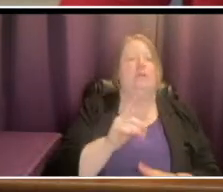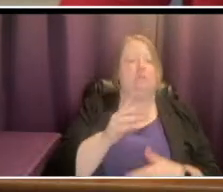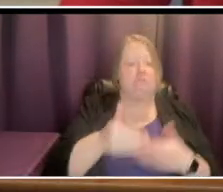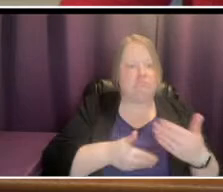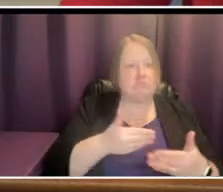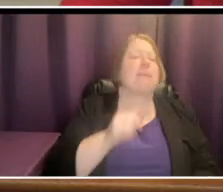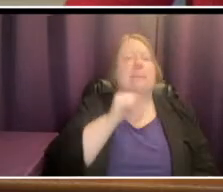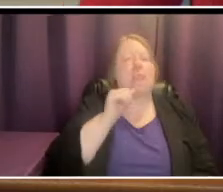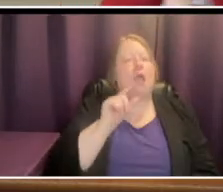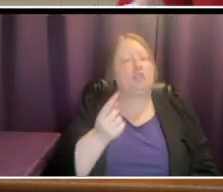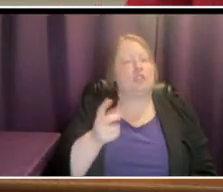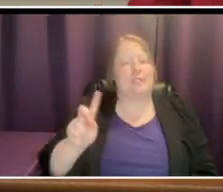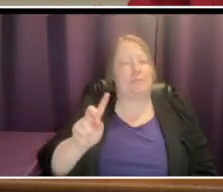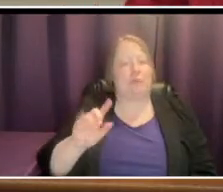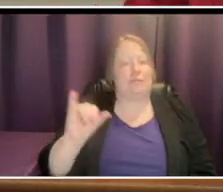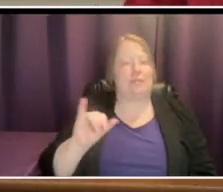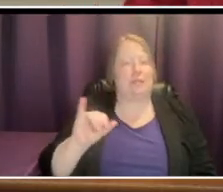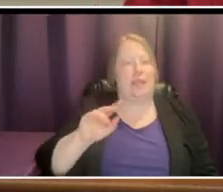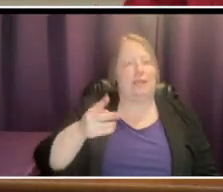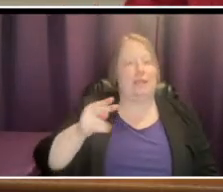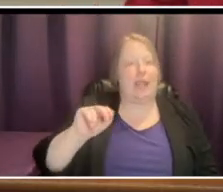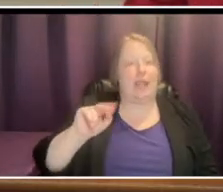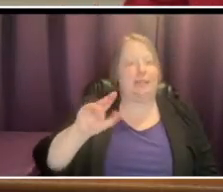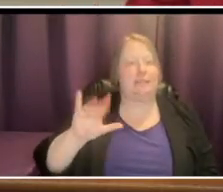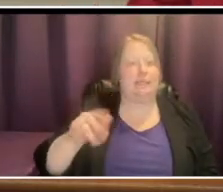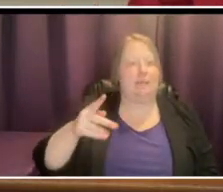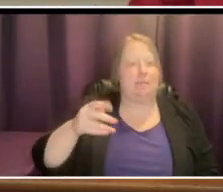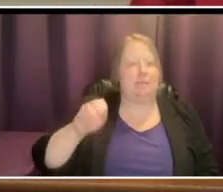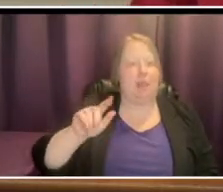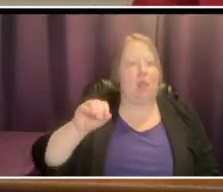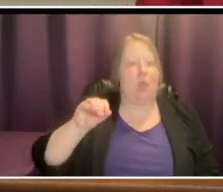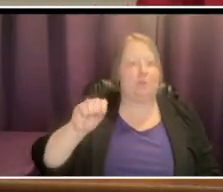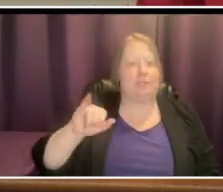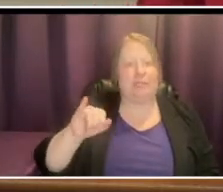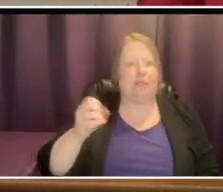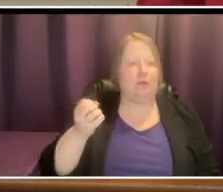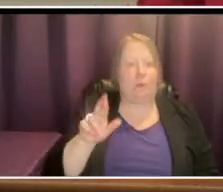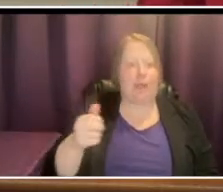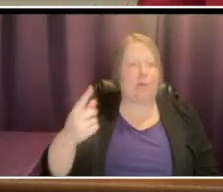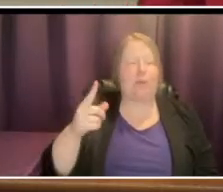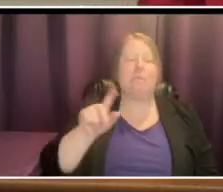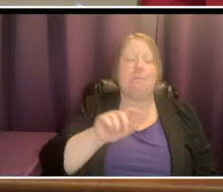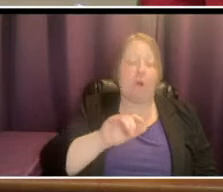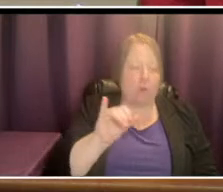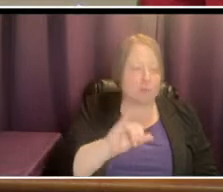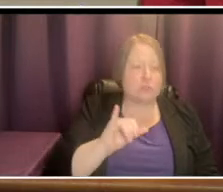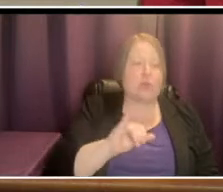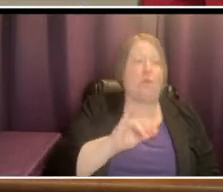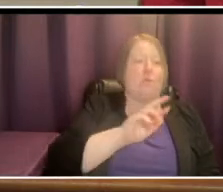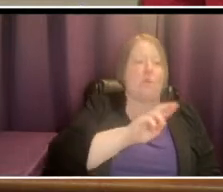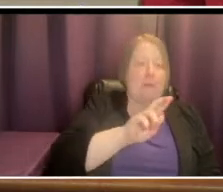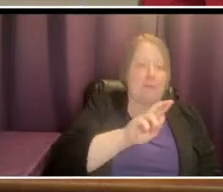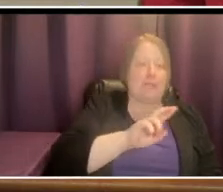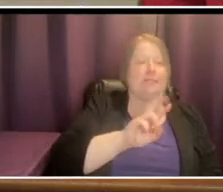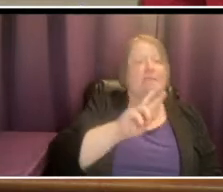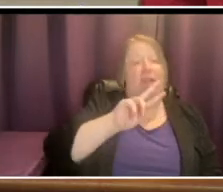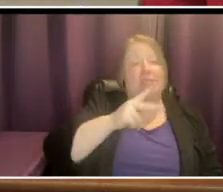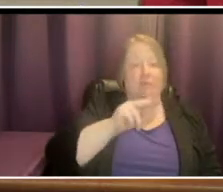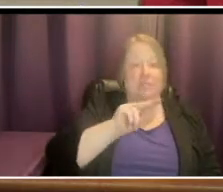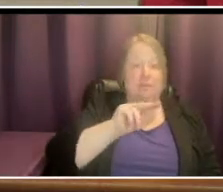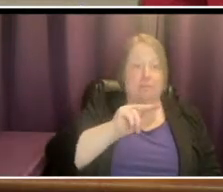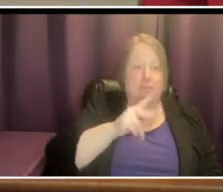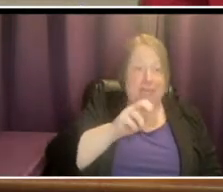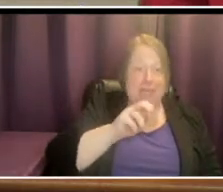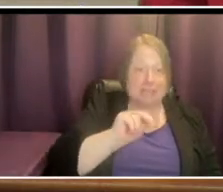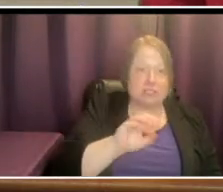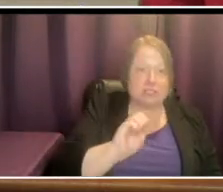like Speaker Nancy Pelosi and House Majority Leader Steny Hoyer, but Republicans like Vice President Pence, Senate Majority Leader Mitch McConnell, Majority